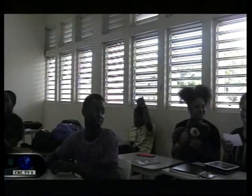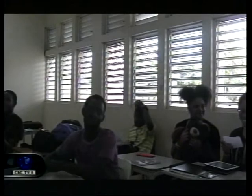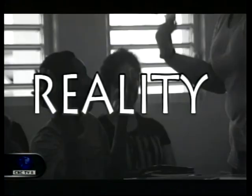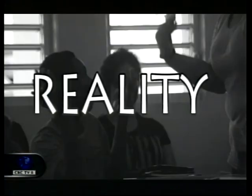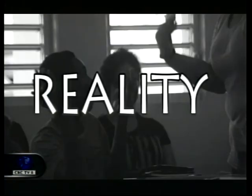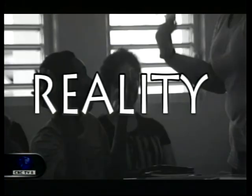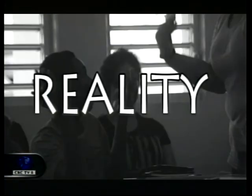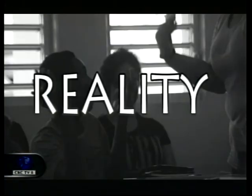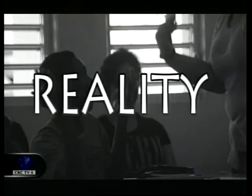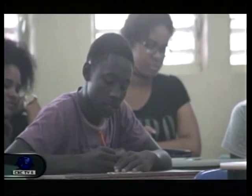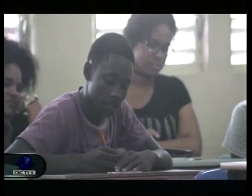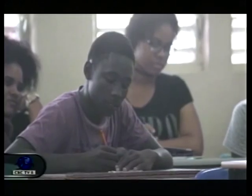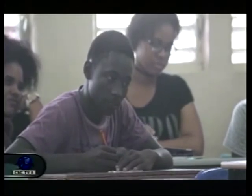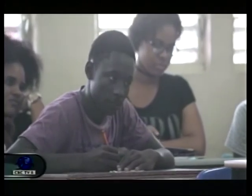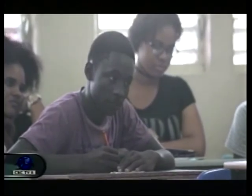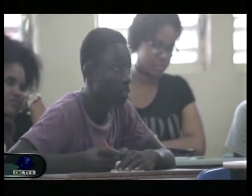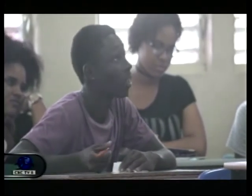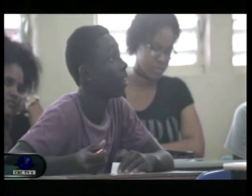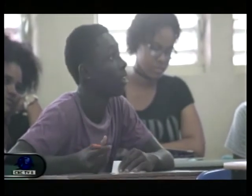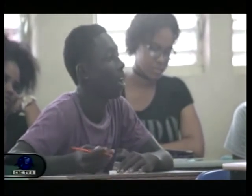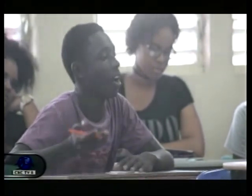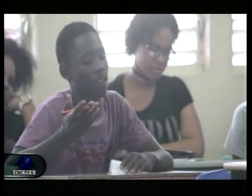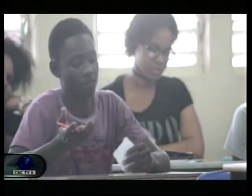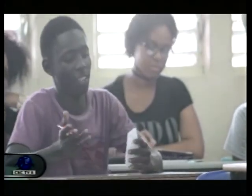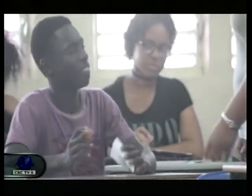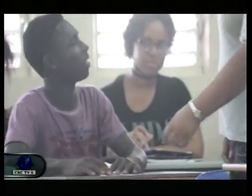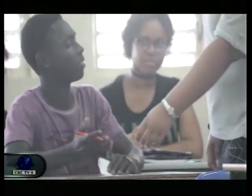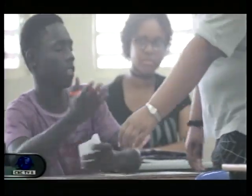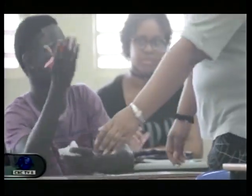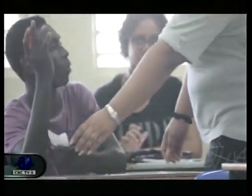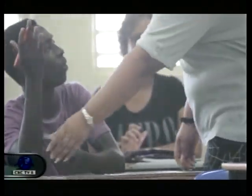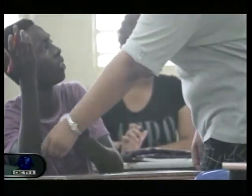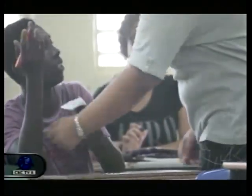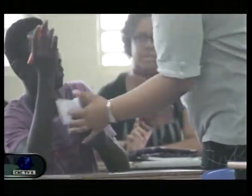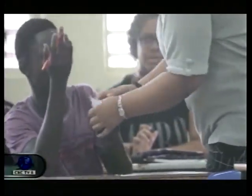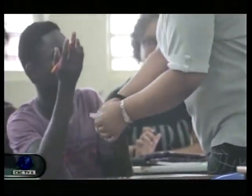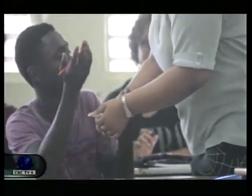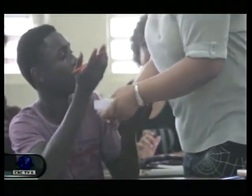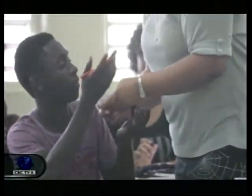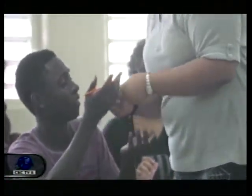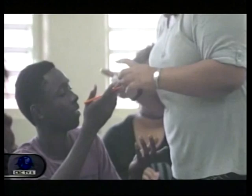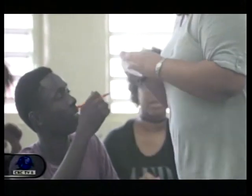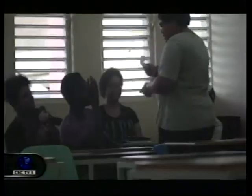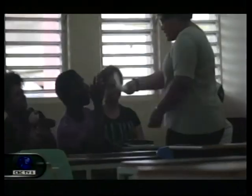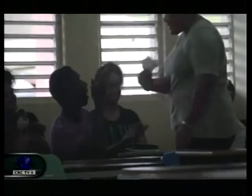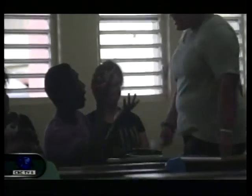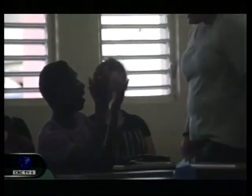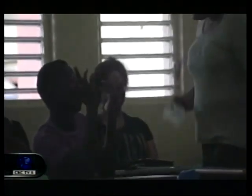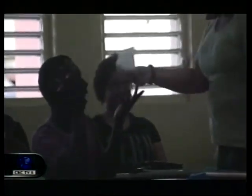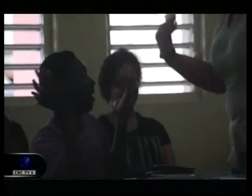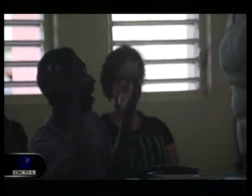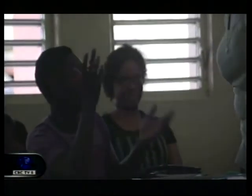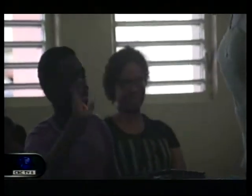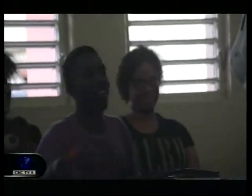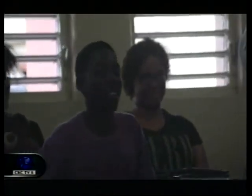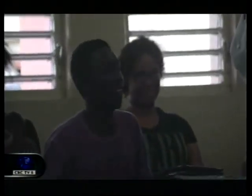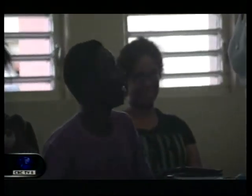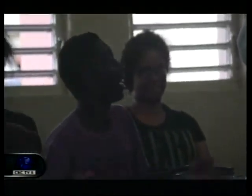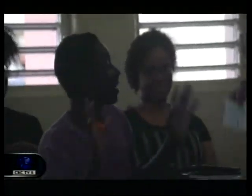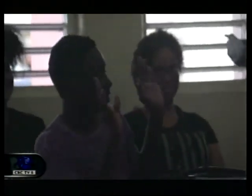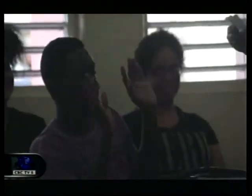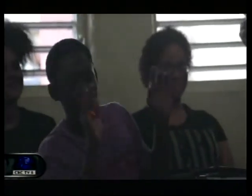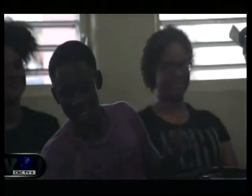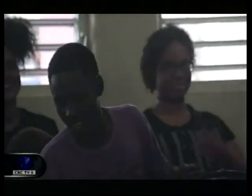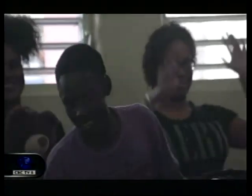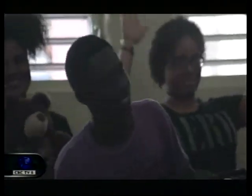people. They don't work well with the cameras like I do, but then the end result, it's like,